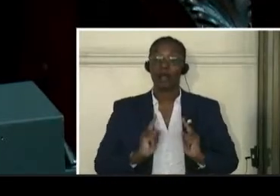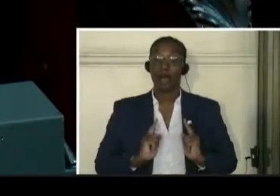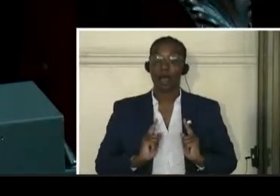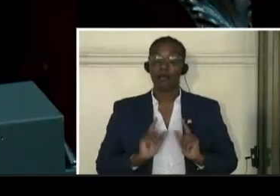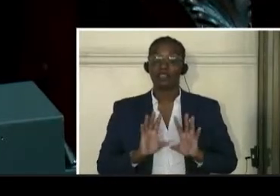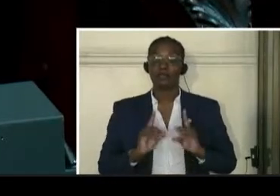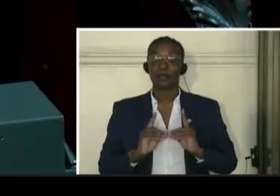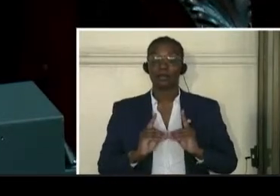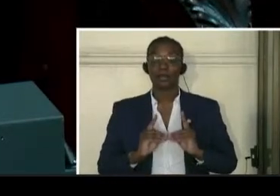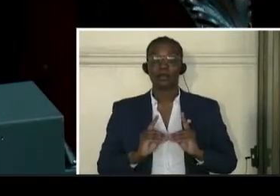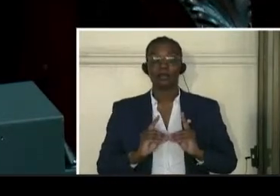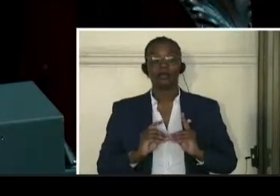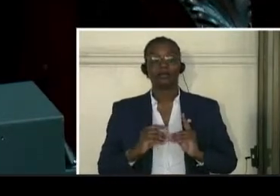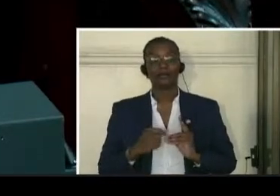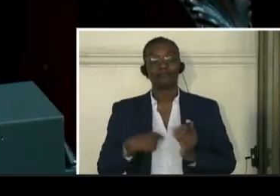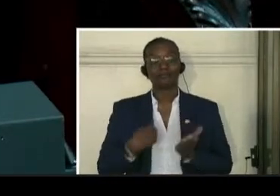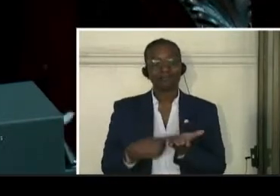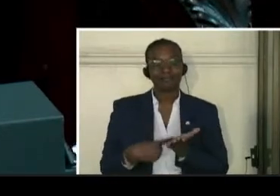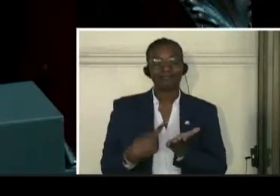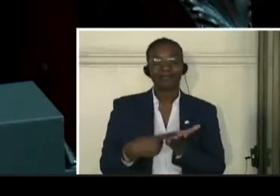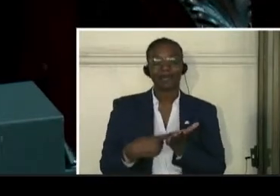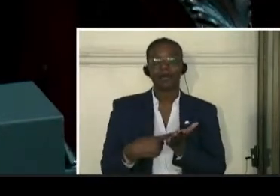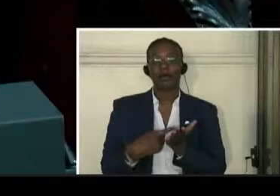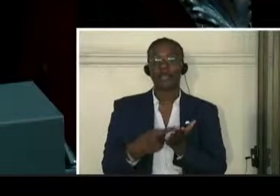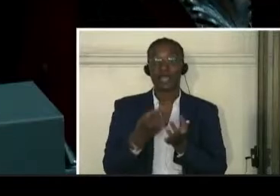back and thoroughly address our communities.